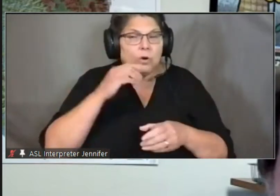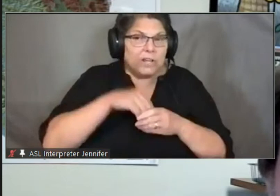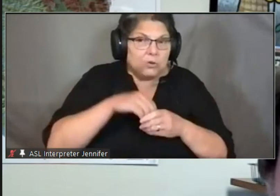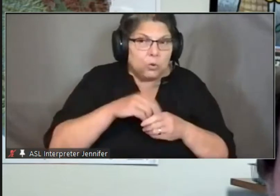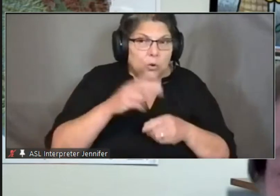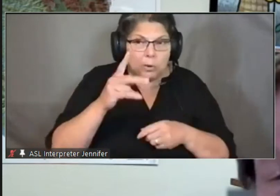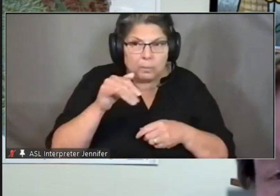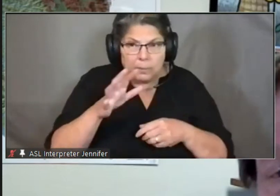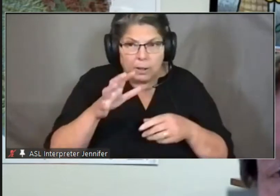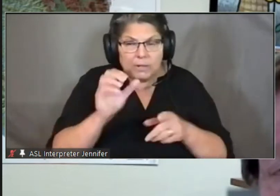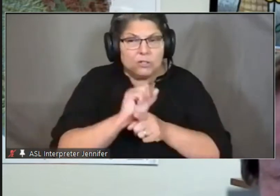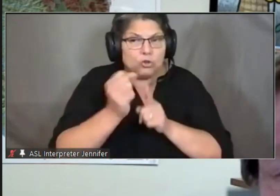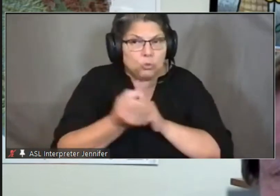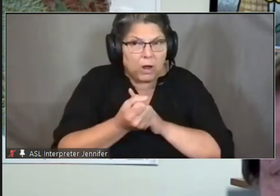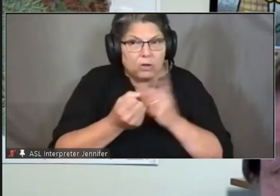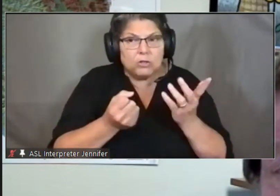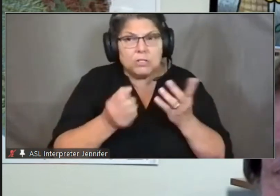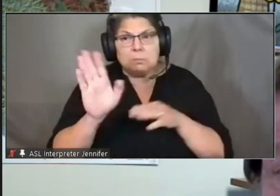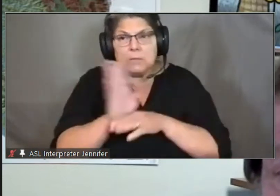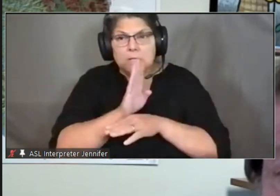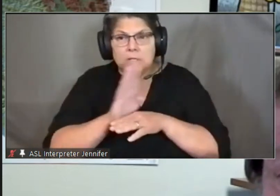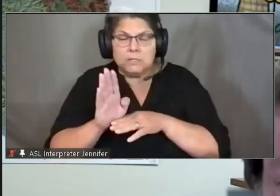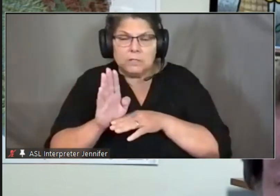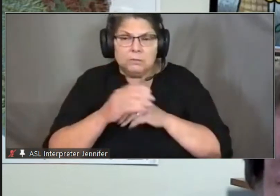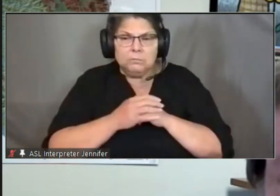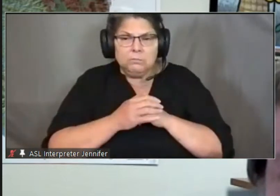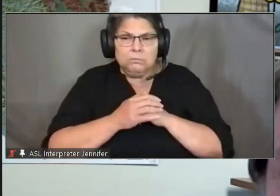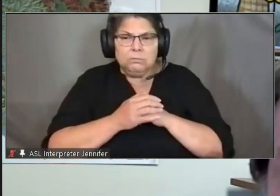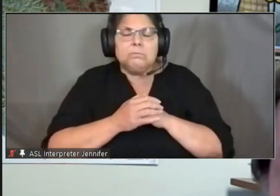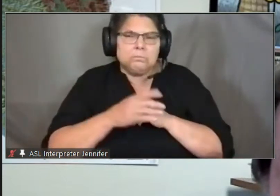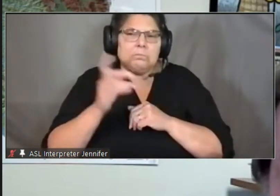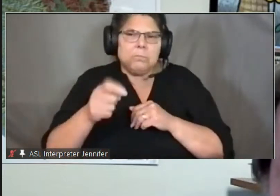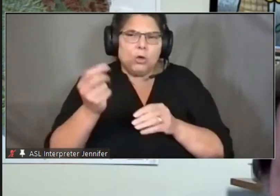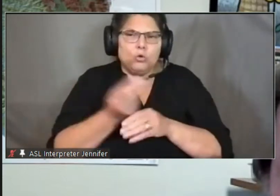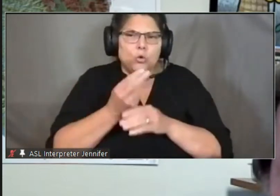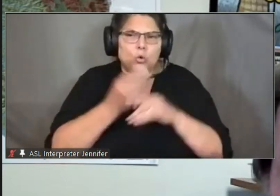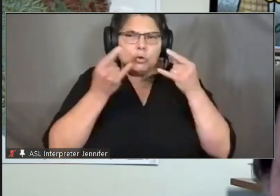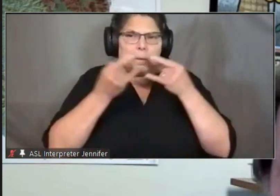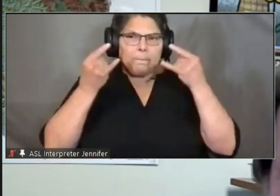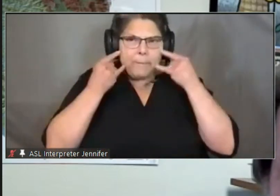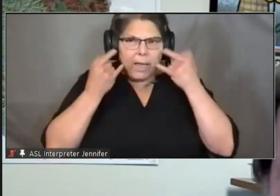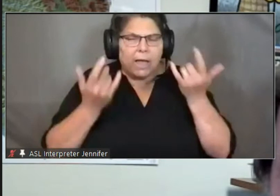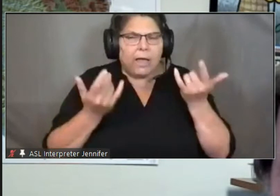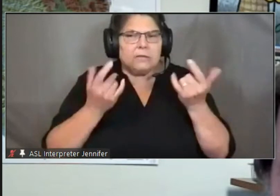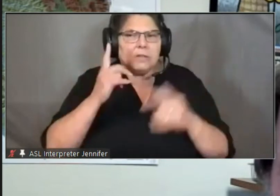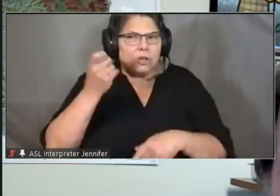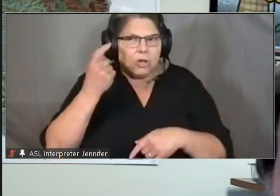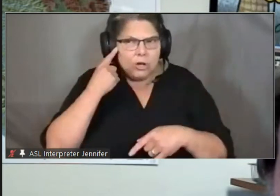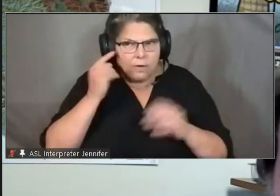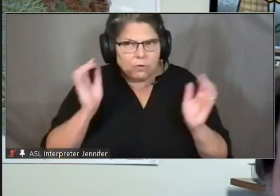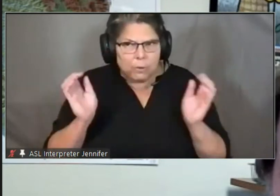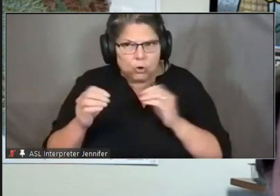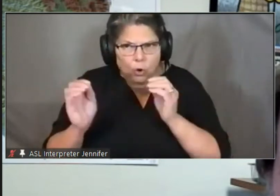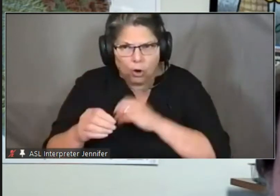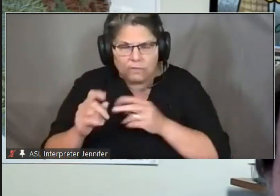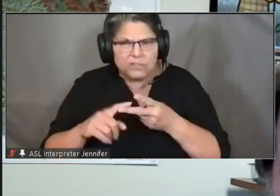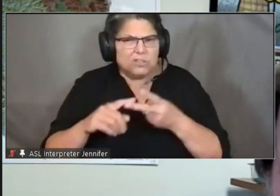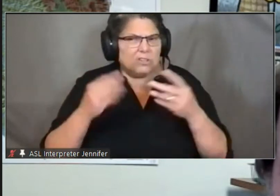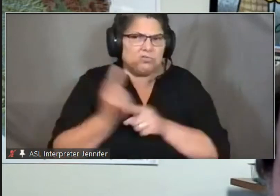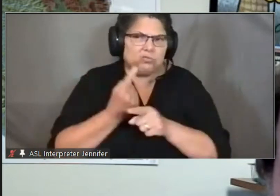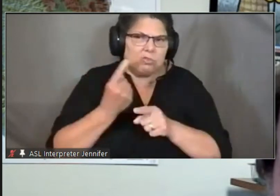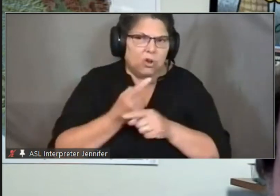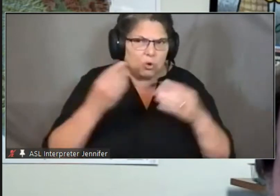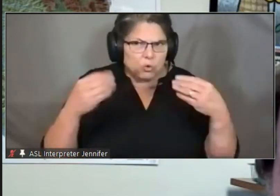businesses, they will need to use masks. So that includes government offices, retail